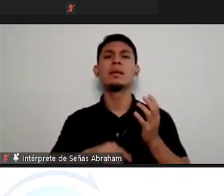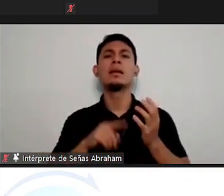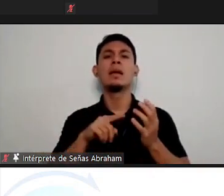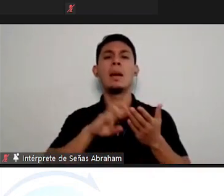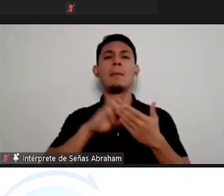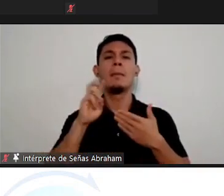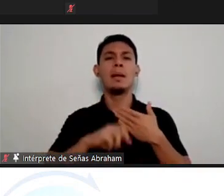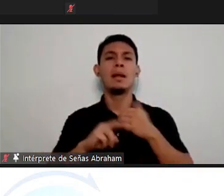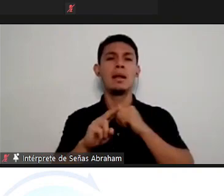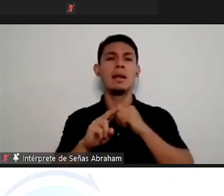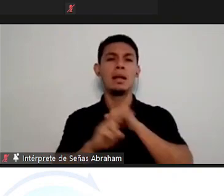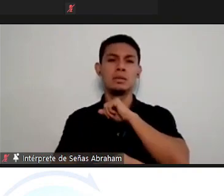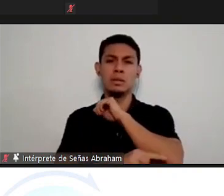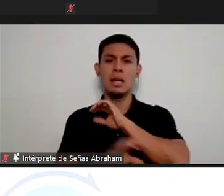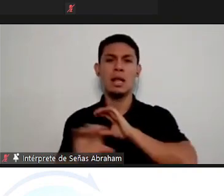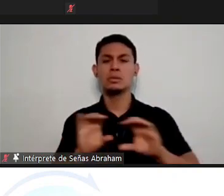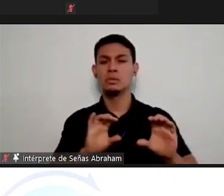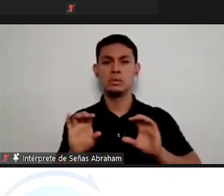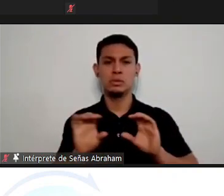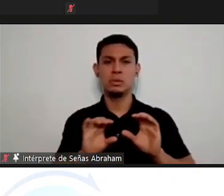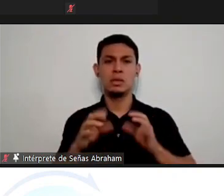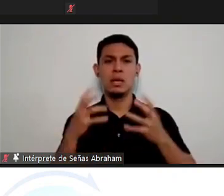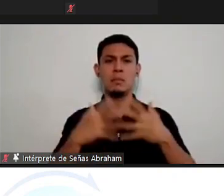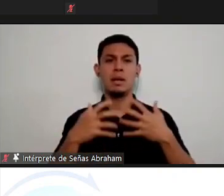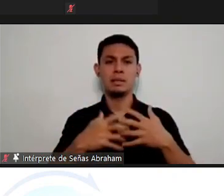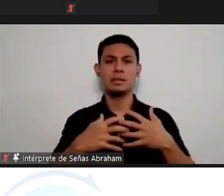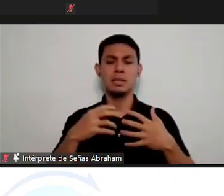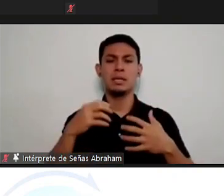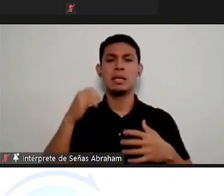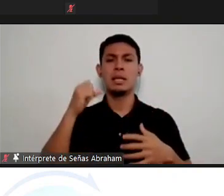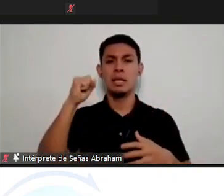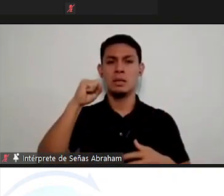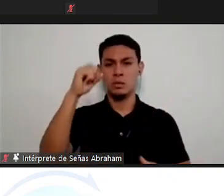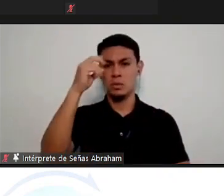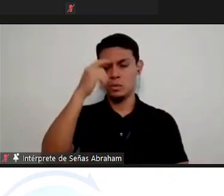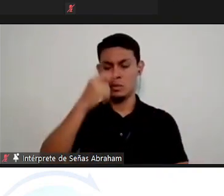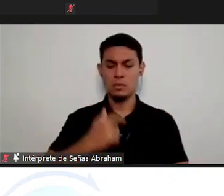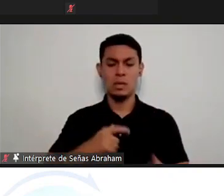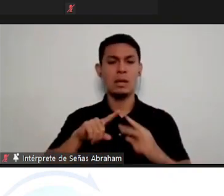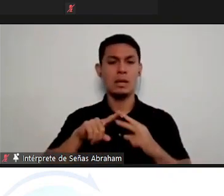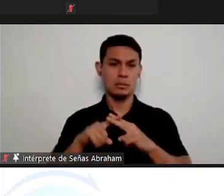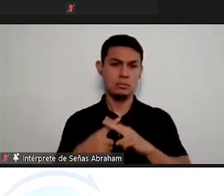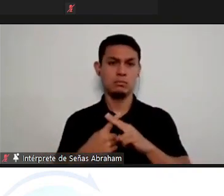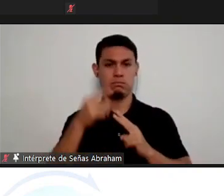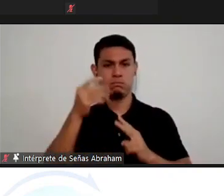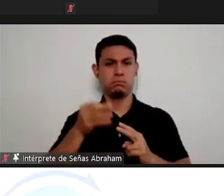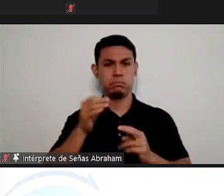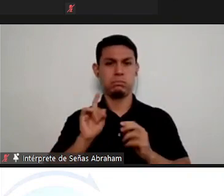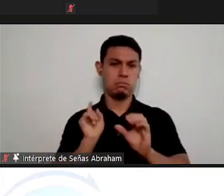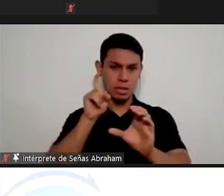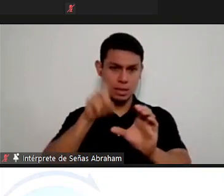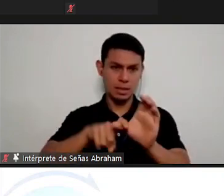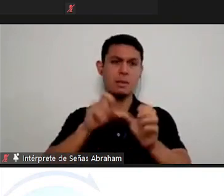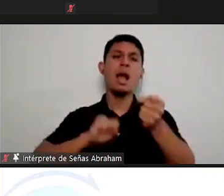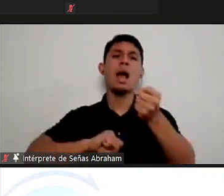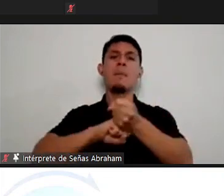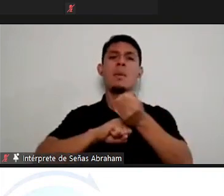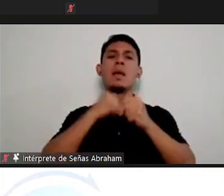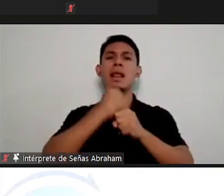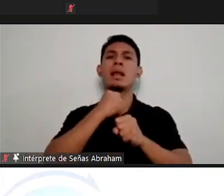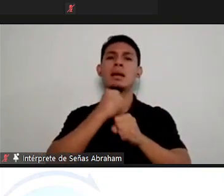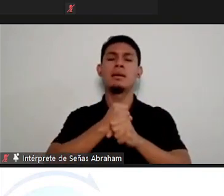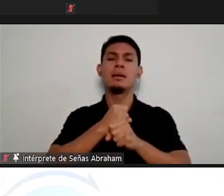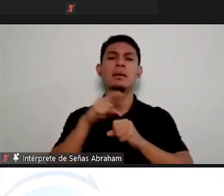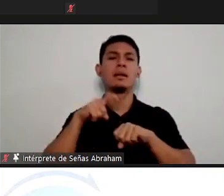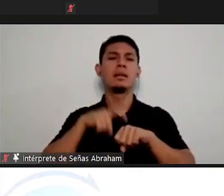theatricalization in peru and the national action plan on business and human rights has started with our participation and